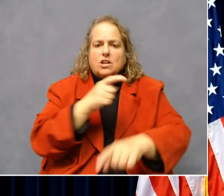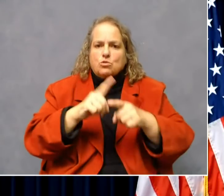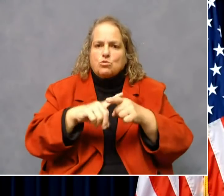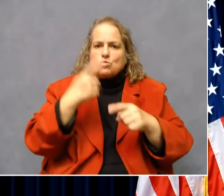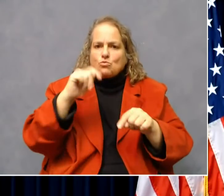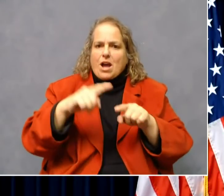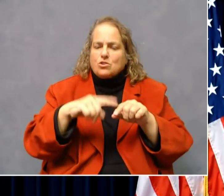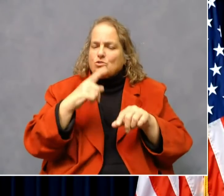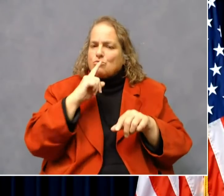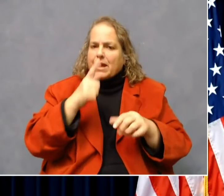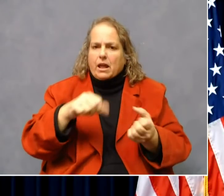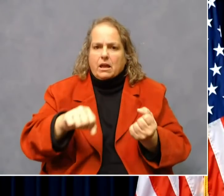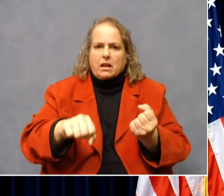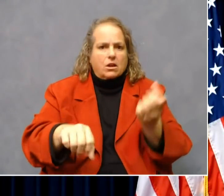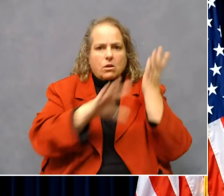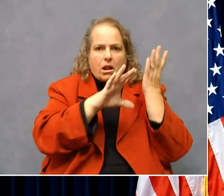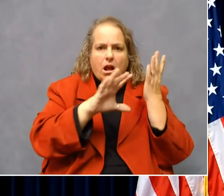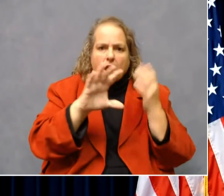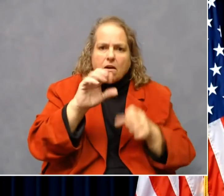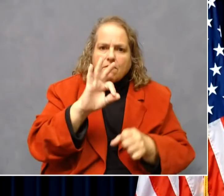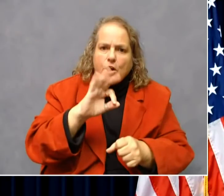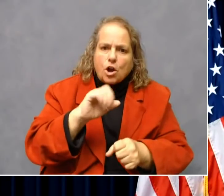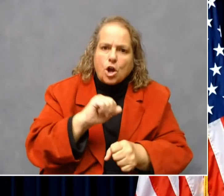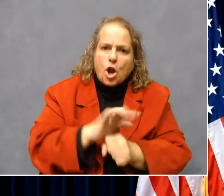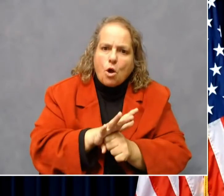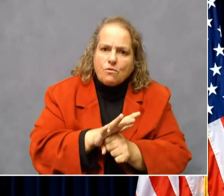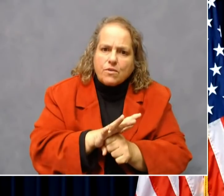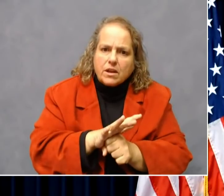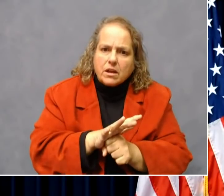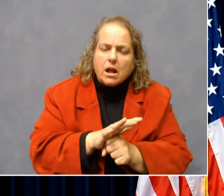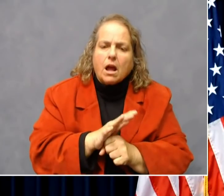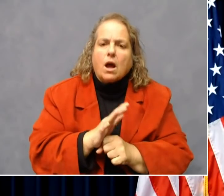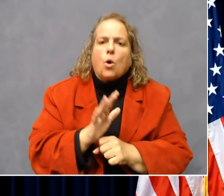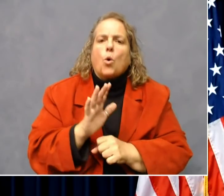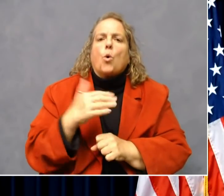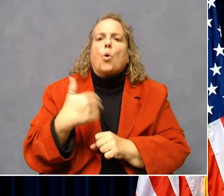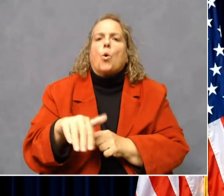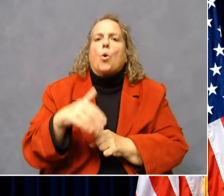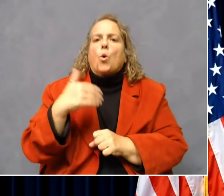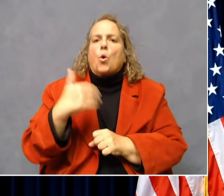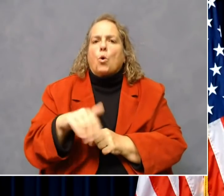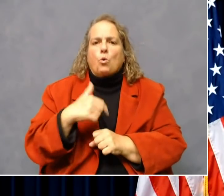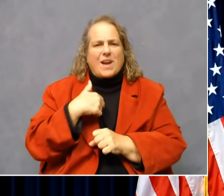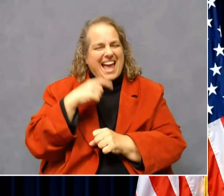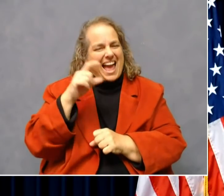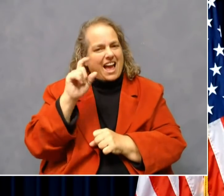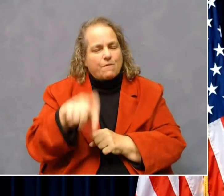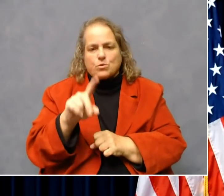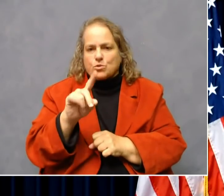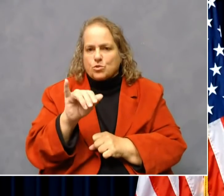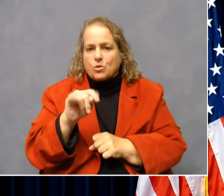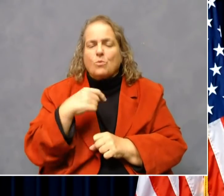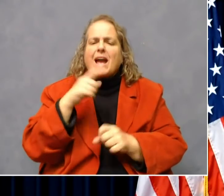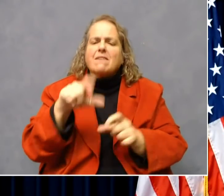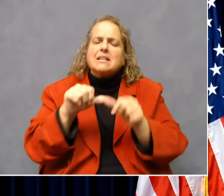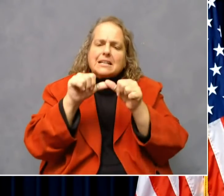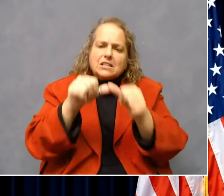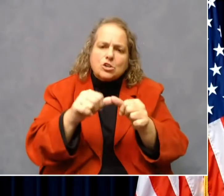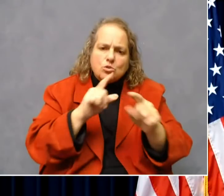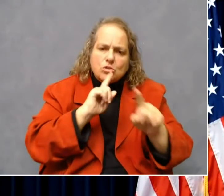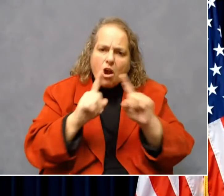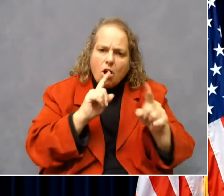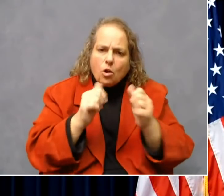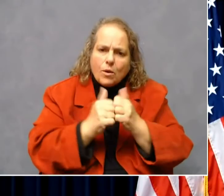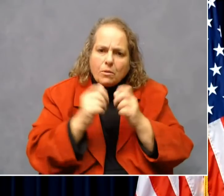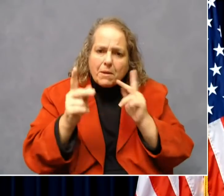that's a game changer. But we're going to have to continue to talk to folks, as will their doctors. You know, they just won't hear it from me.